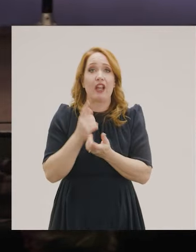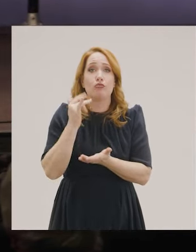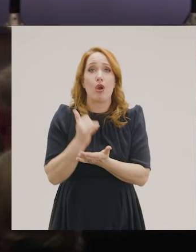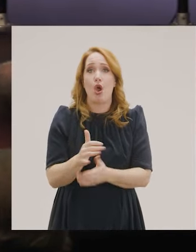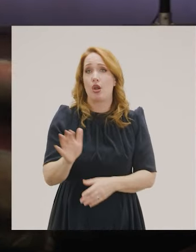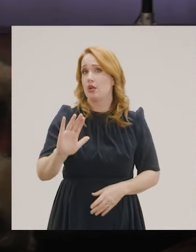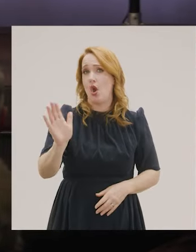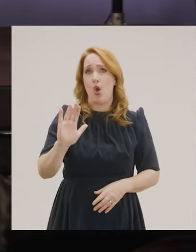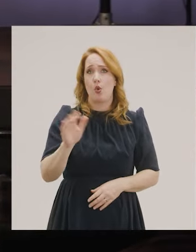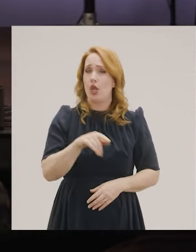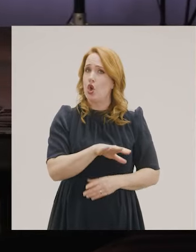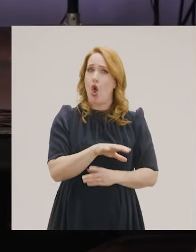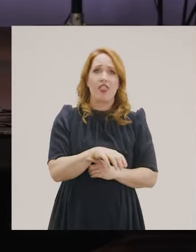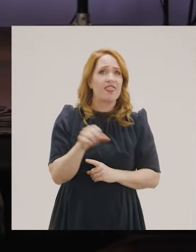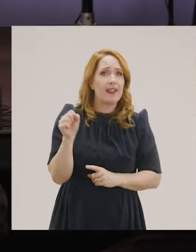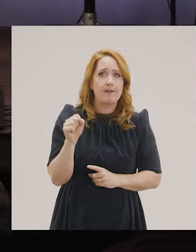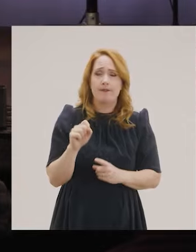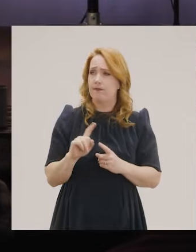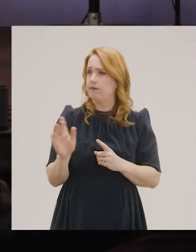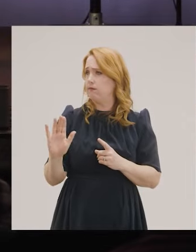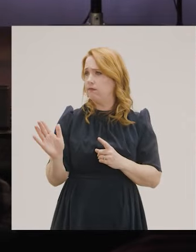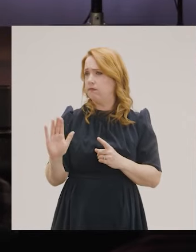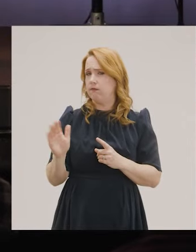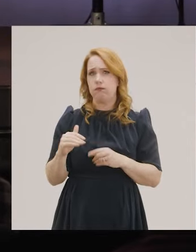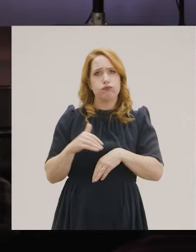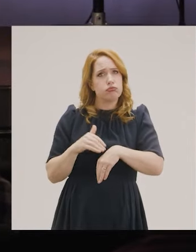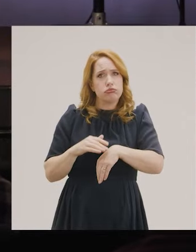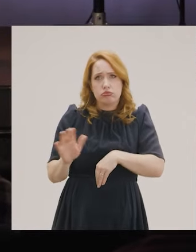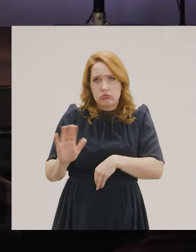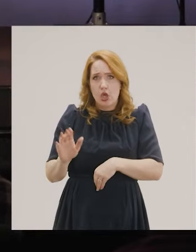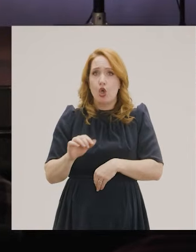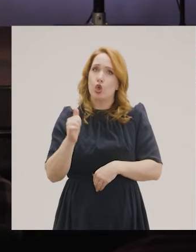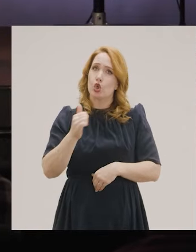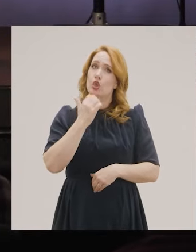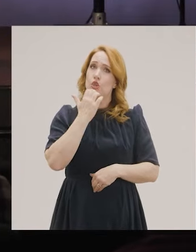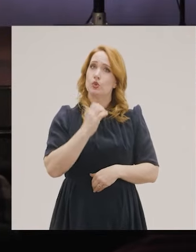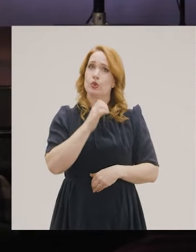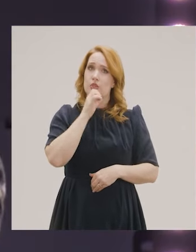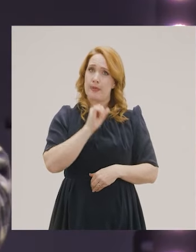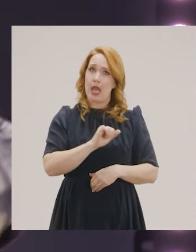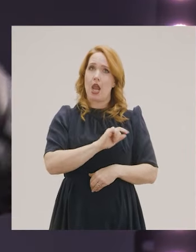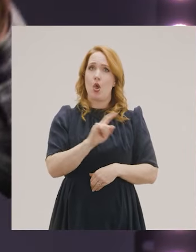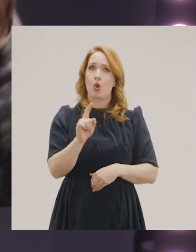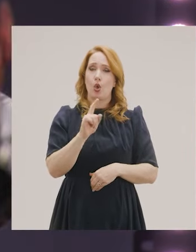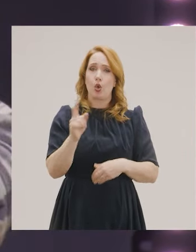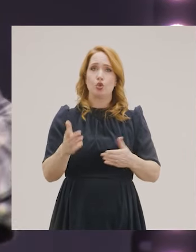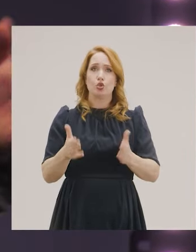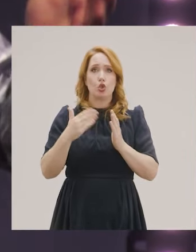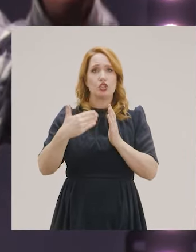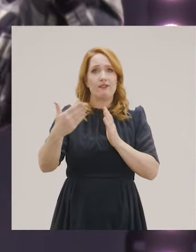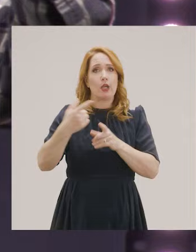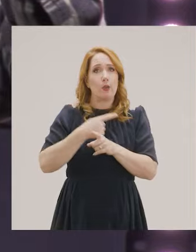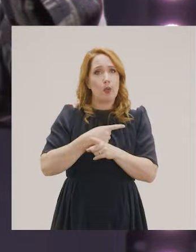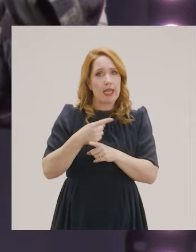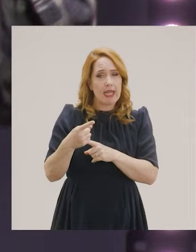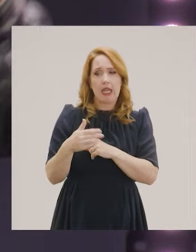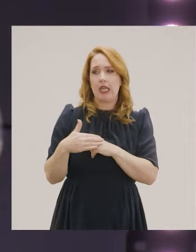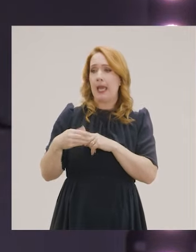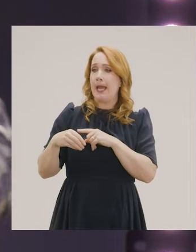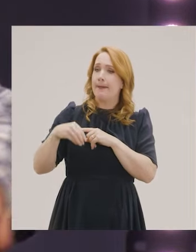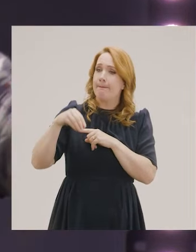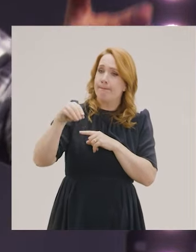Bible doesn't say that he's done anything wrong. Like, he's not a thief, he's not crooked. You know, he's probably a good Jewish man. He probably goes to